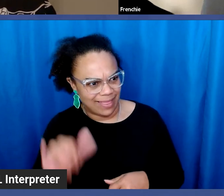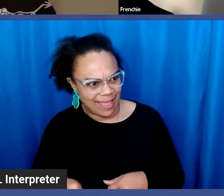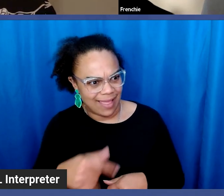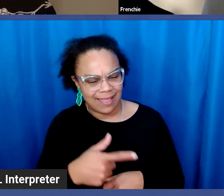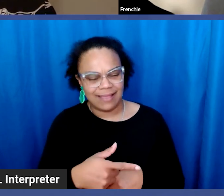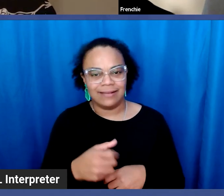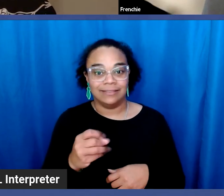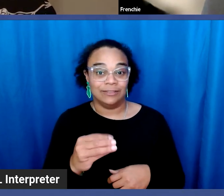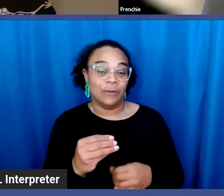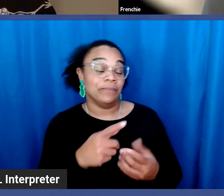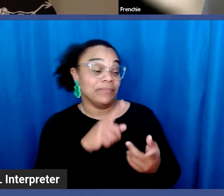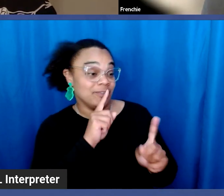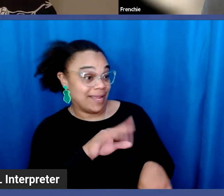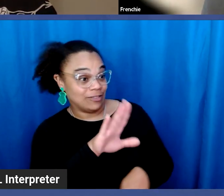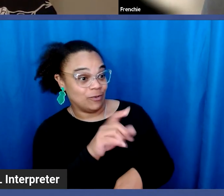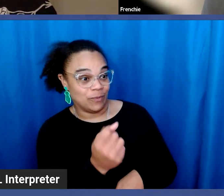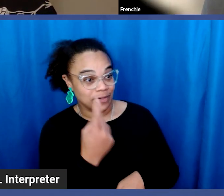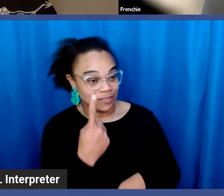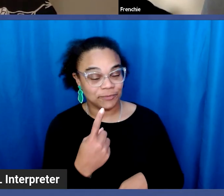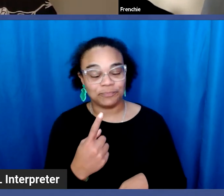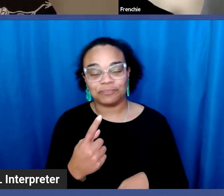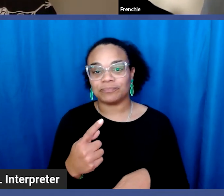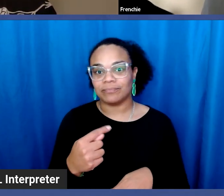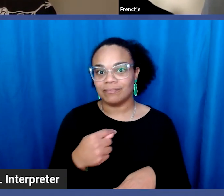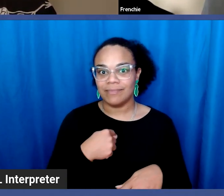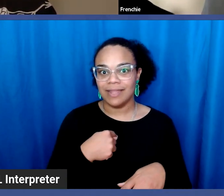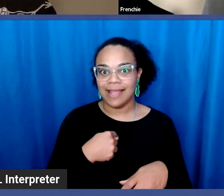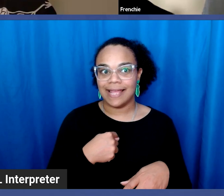and Wow. to answer your question,